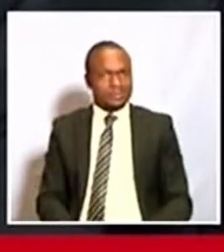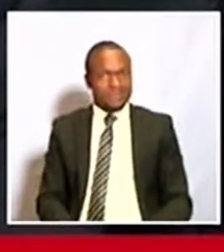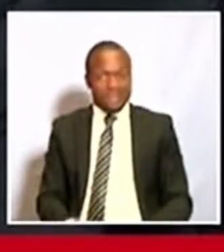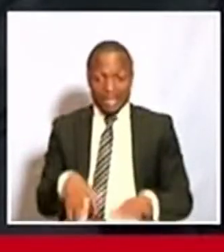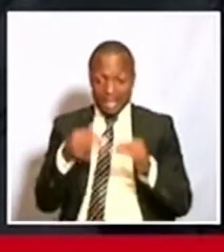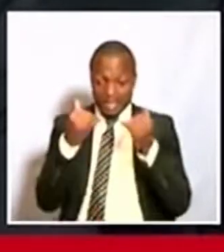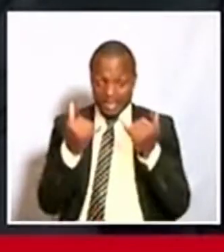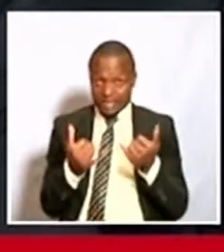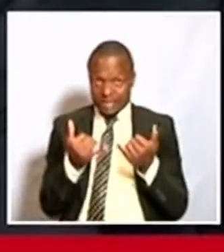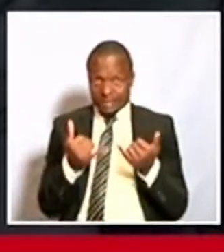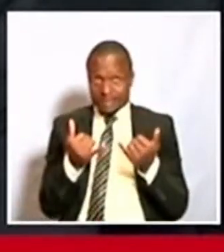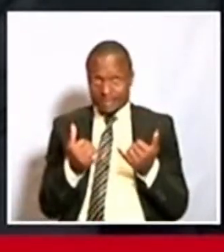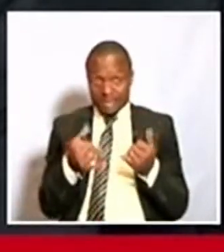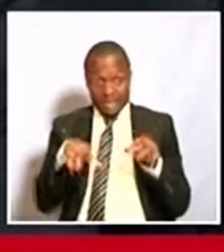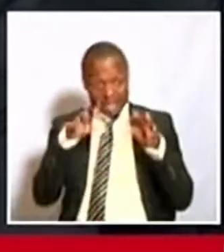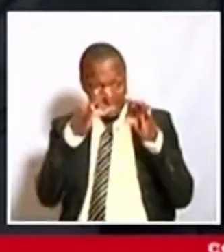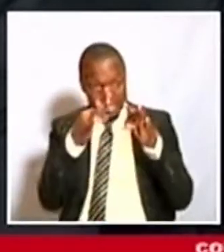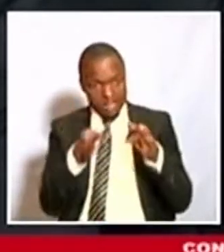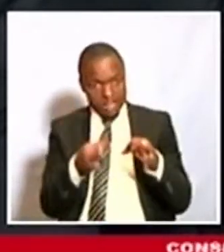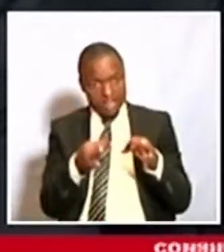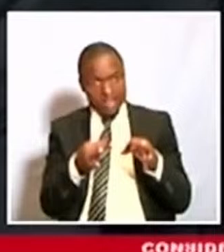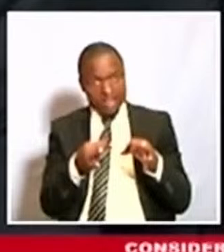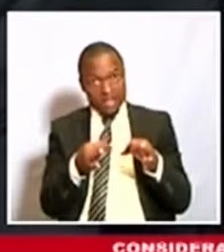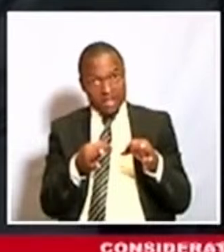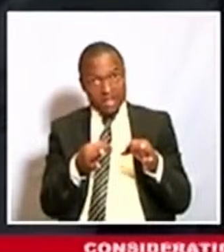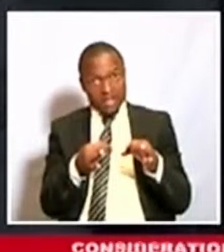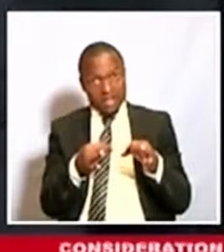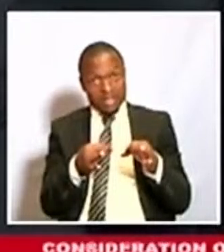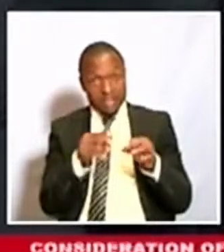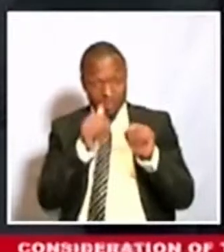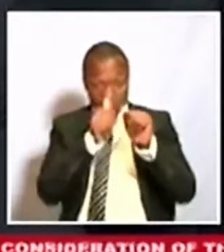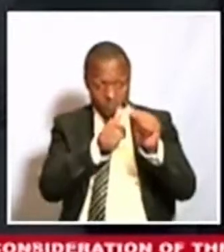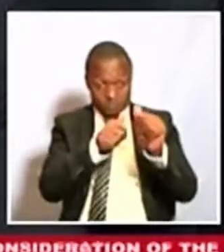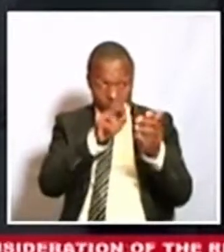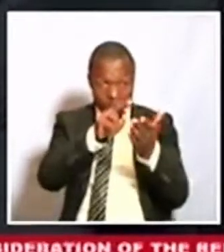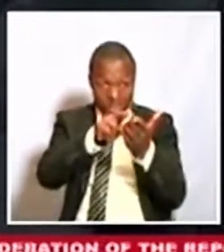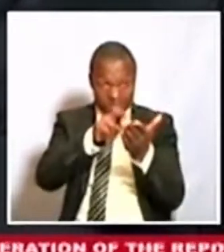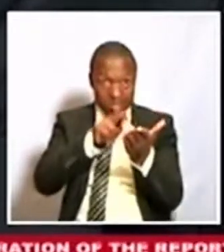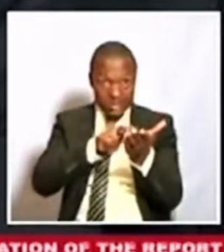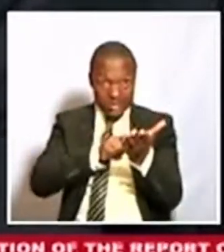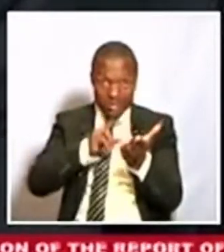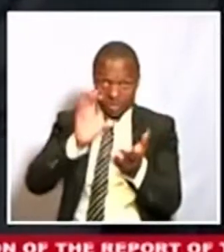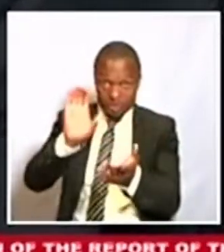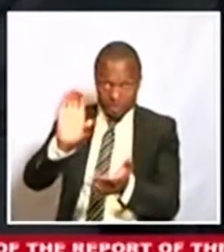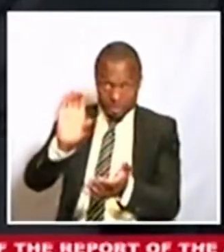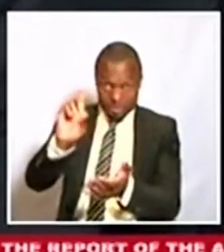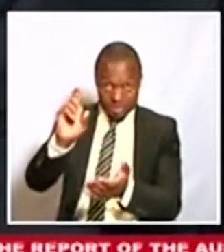when you refer to the CDFs, to the guidelines of CDF,